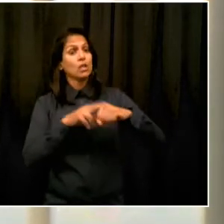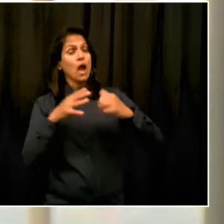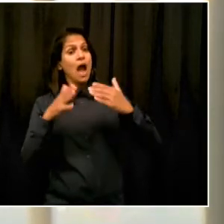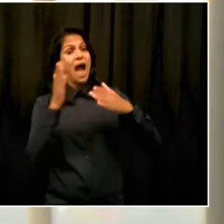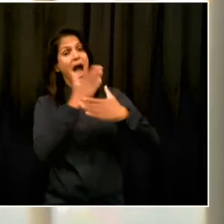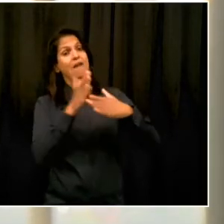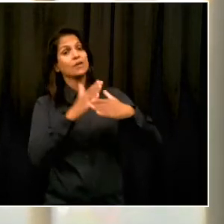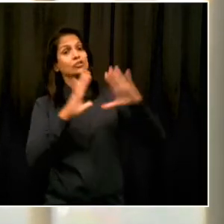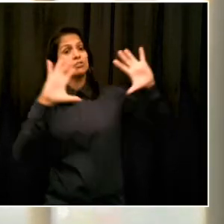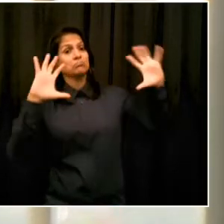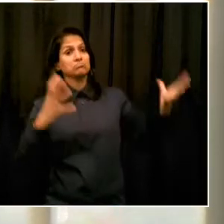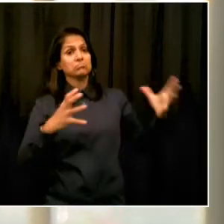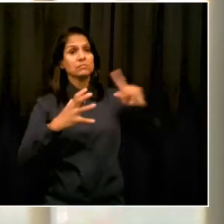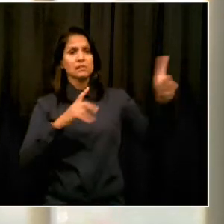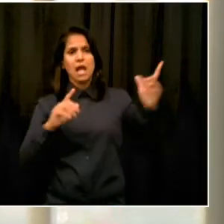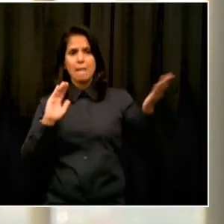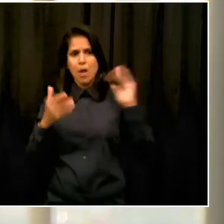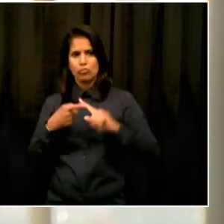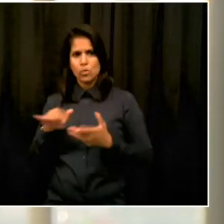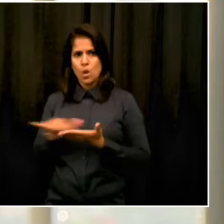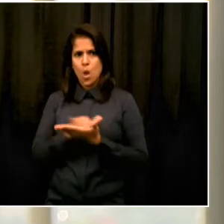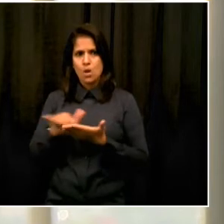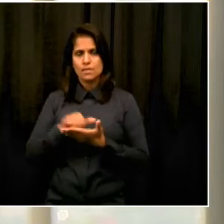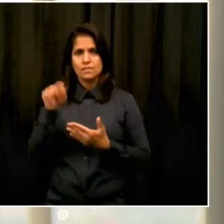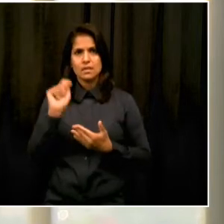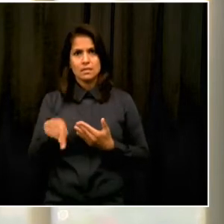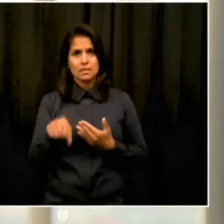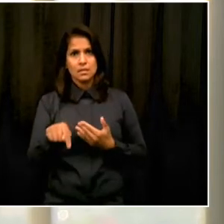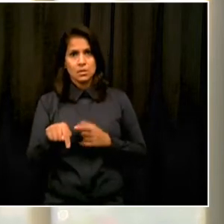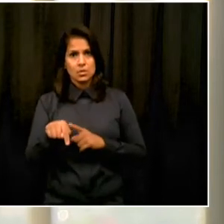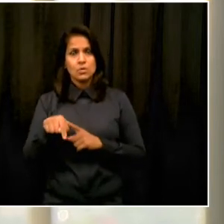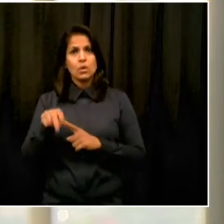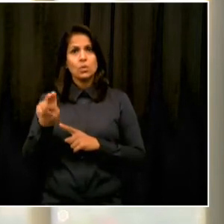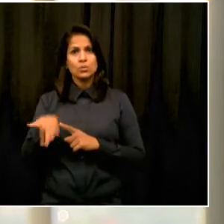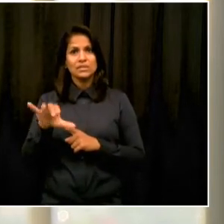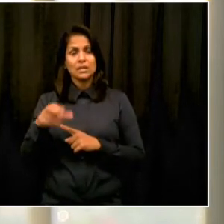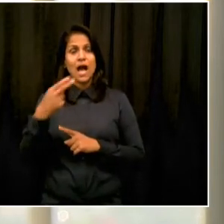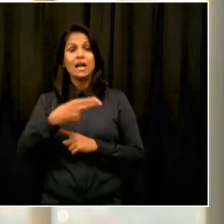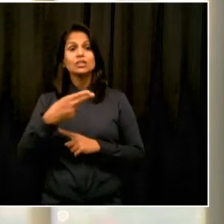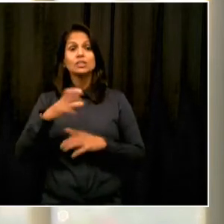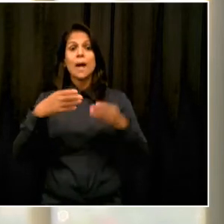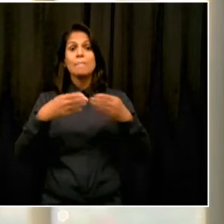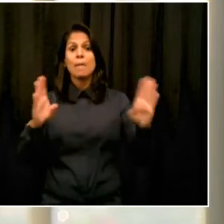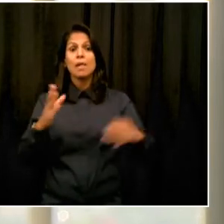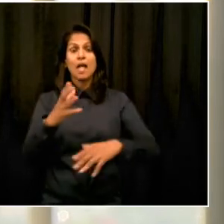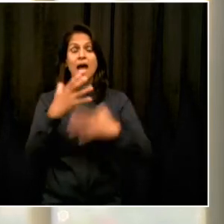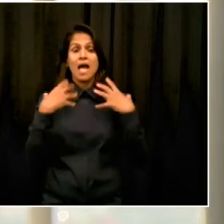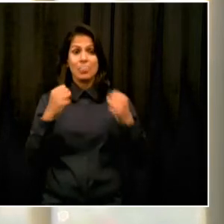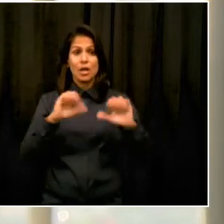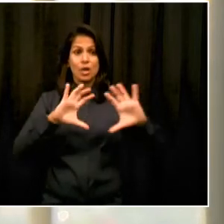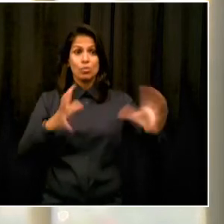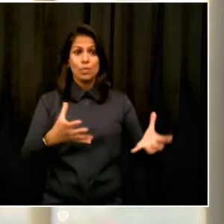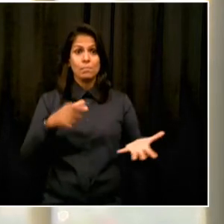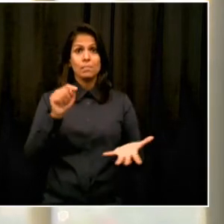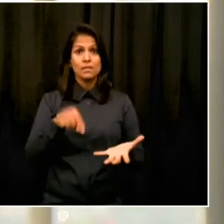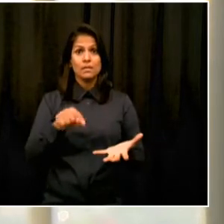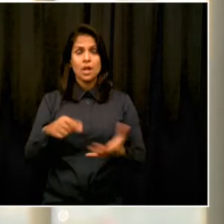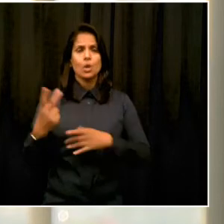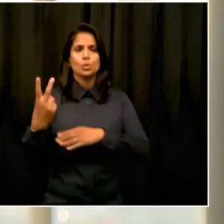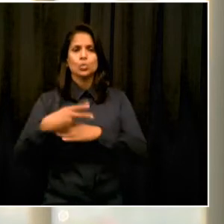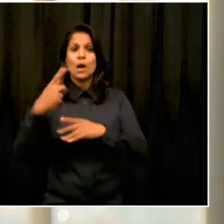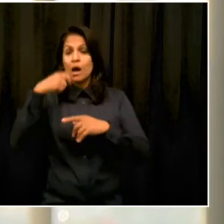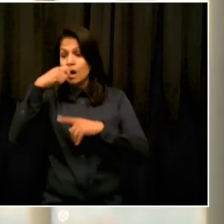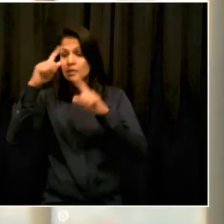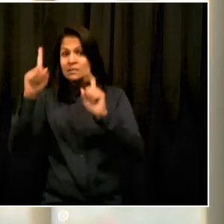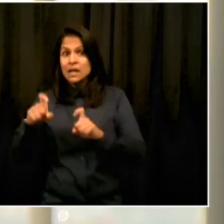hours, be able to turn around the test. So right now, in general, if you go to Bellevue, 1 block away,